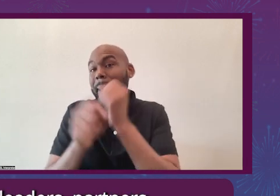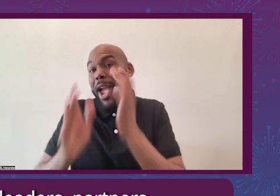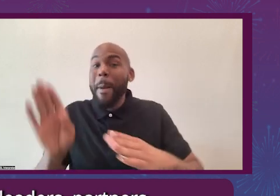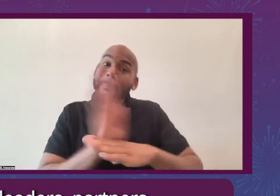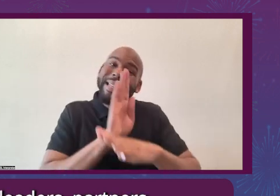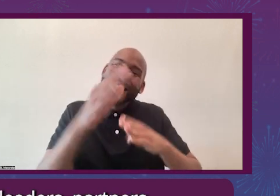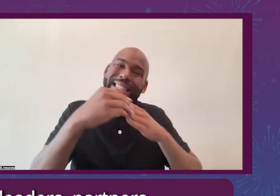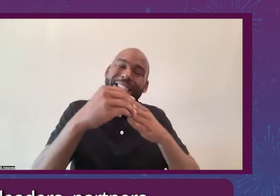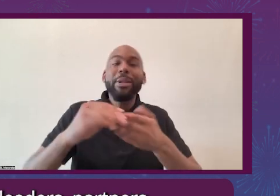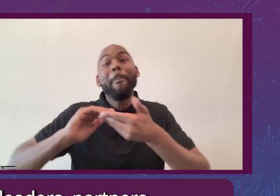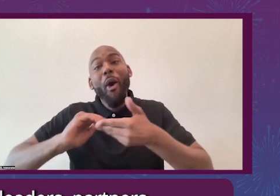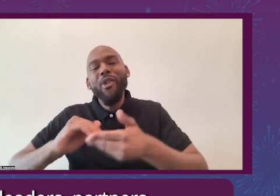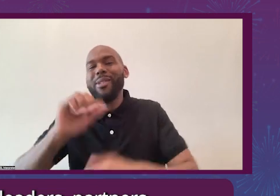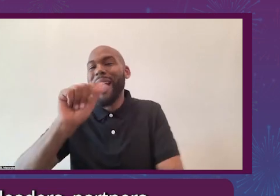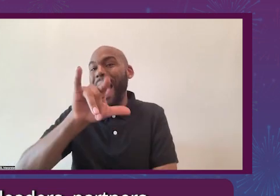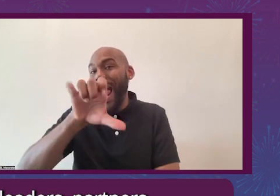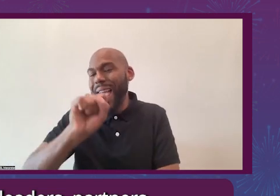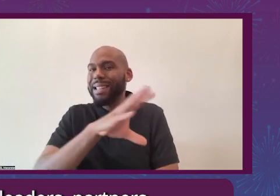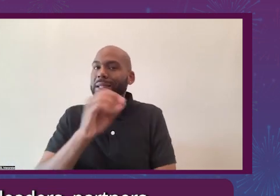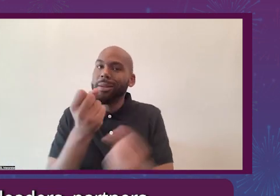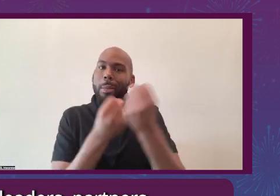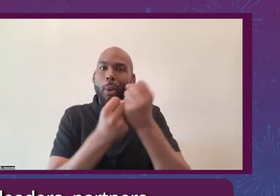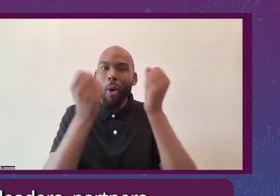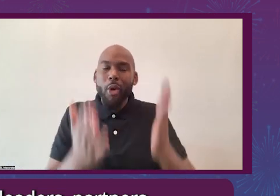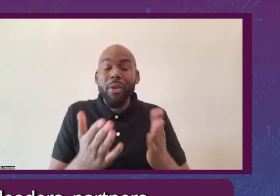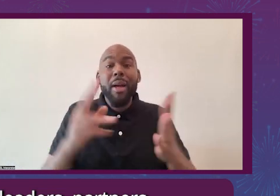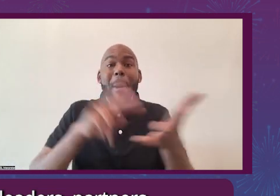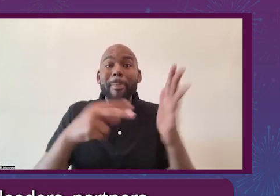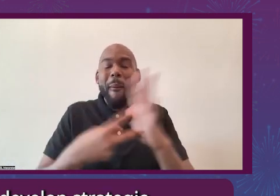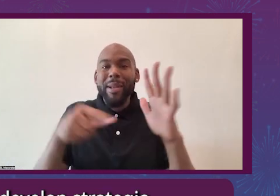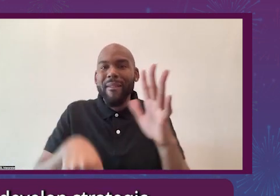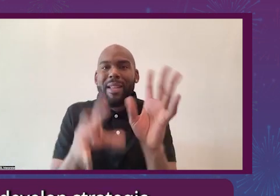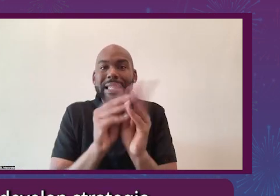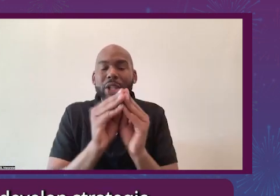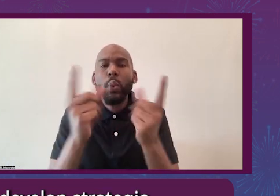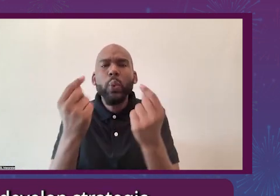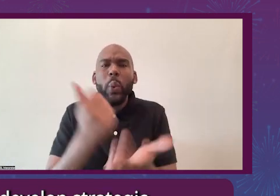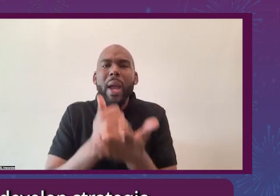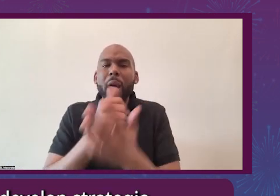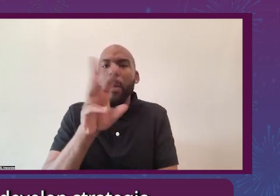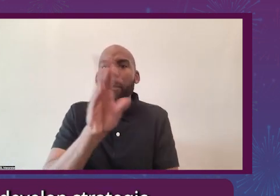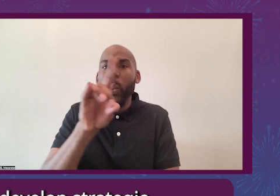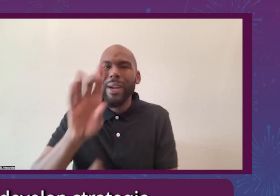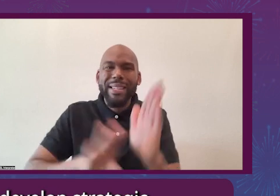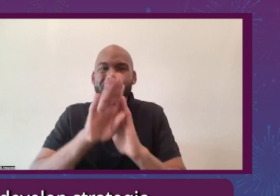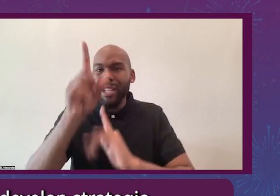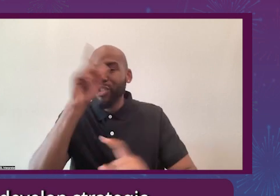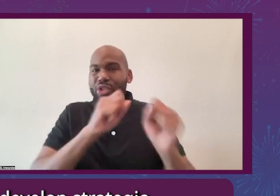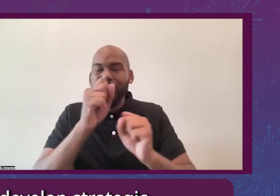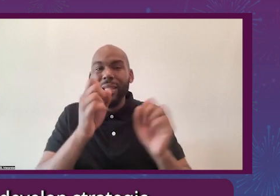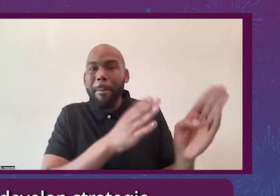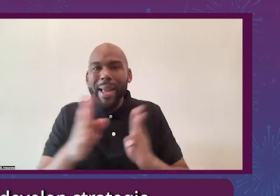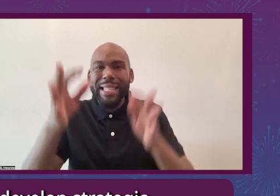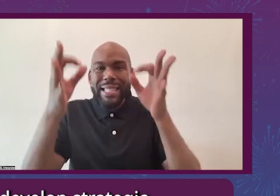policymakers, business leaders, partners, allies, and supporters. The ultimate purpose of these sessions was to help WID develop